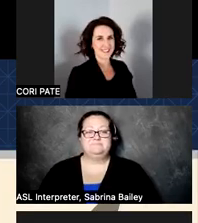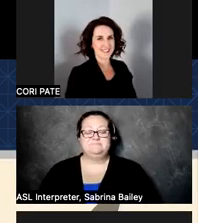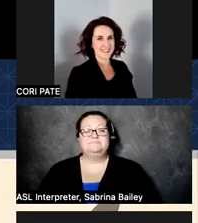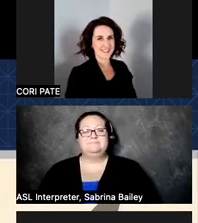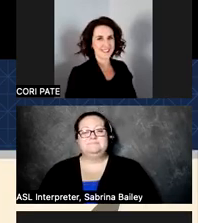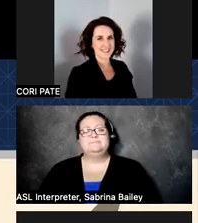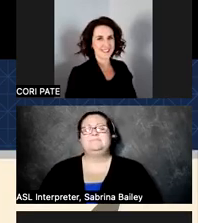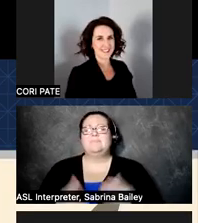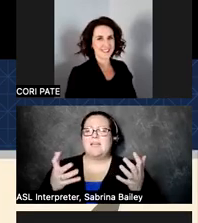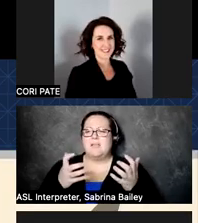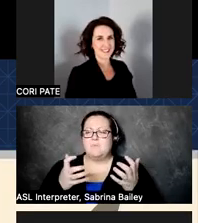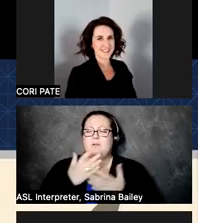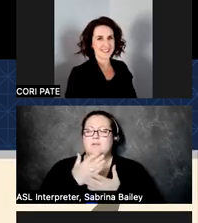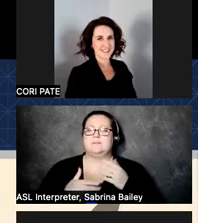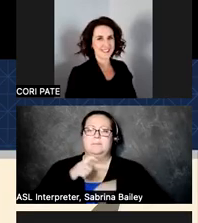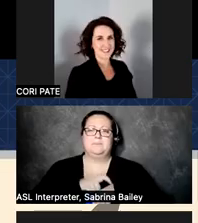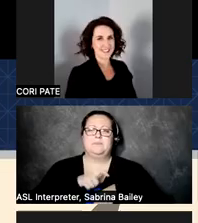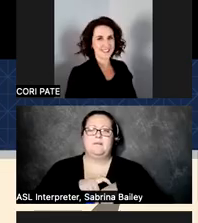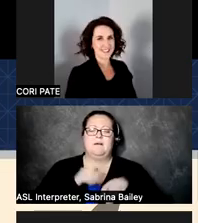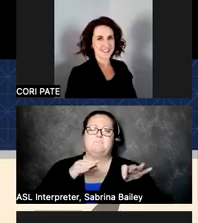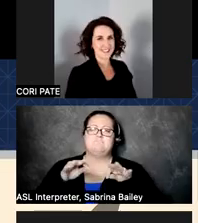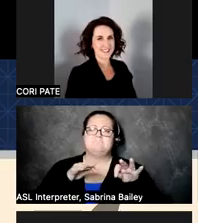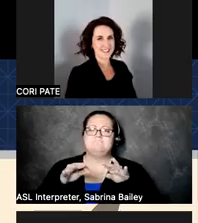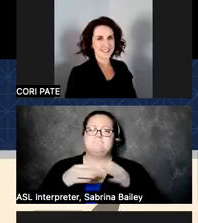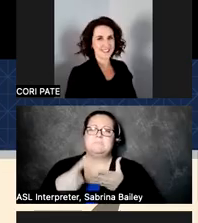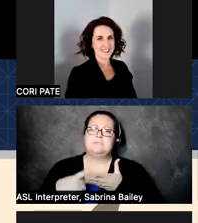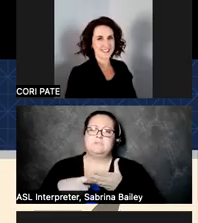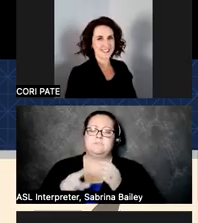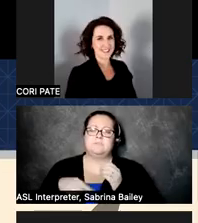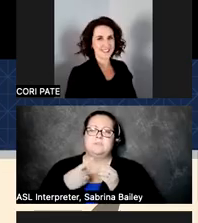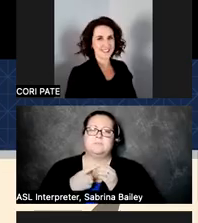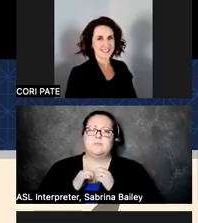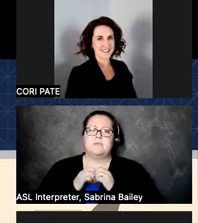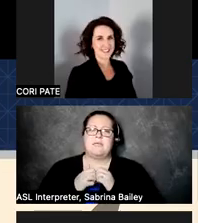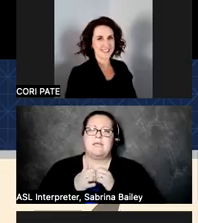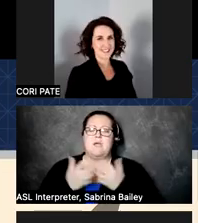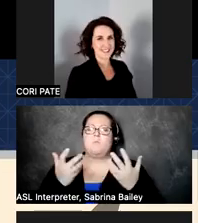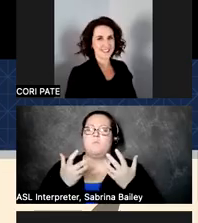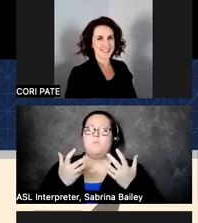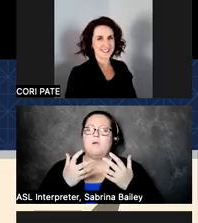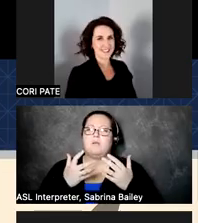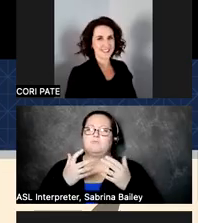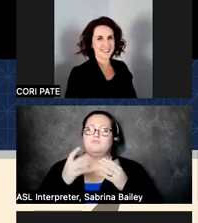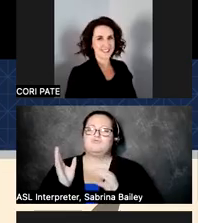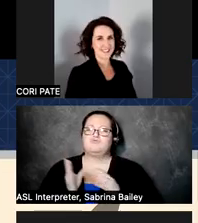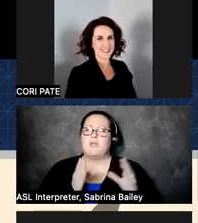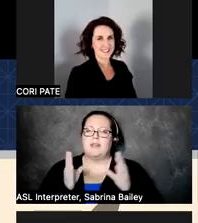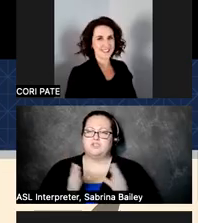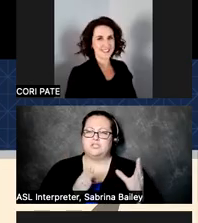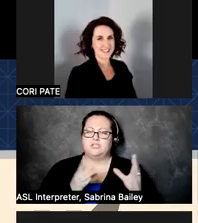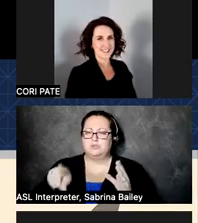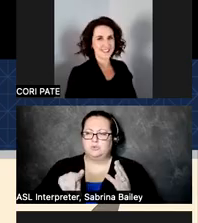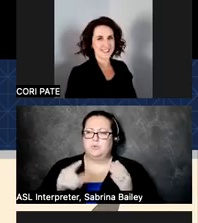I wanted to spend some time just talking about what are some of the strategies that's